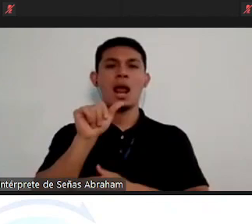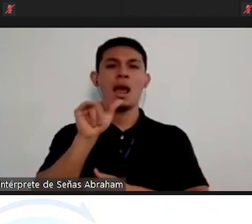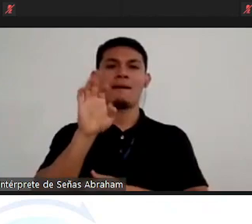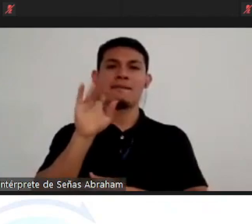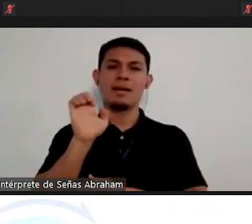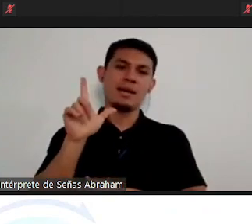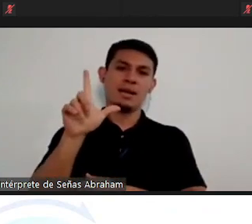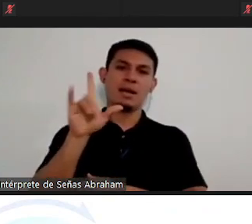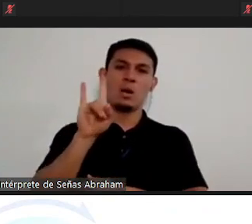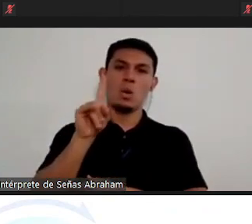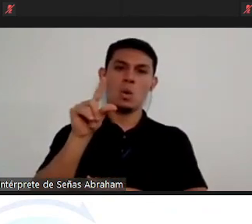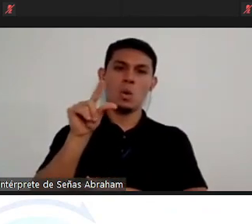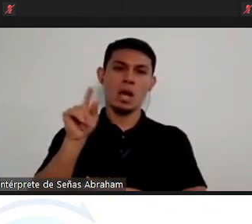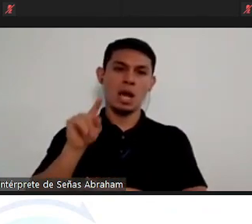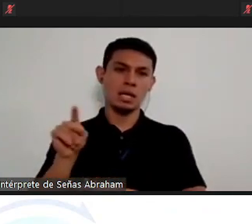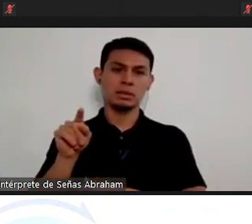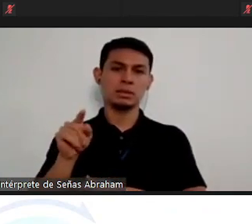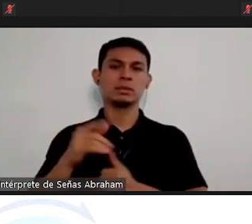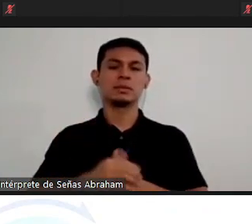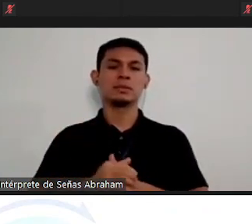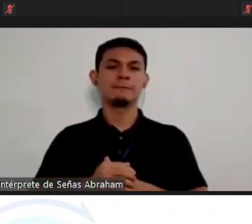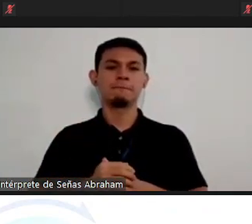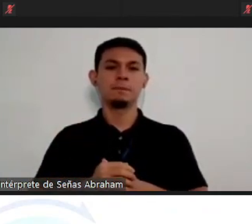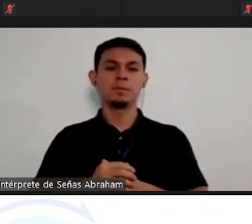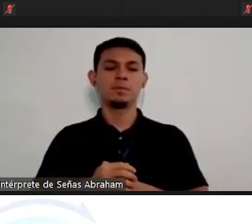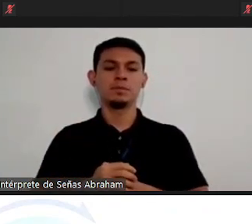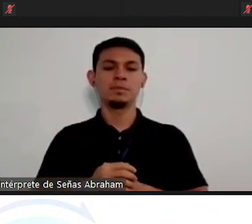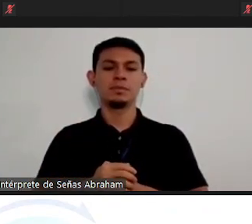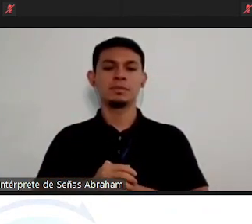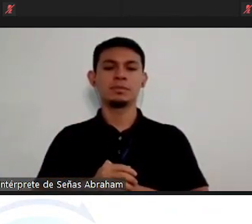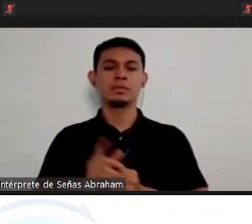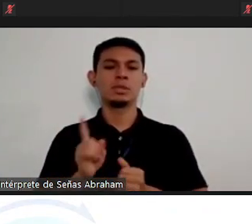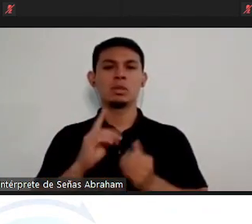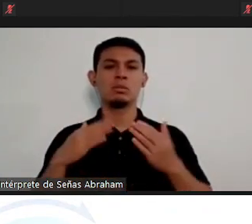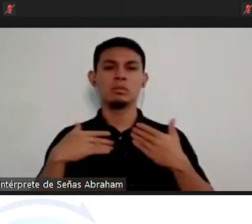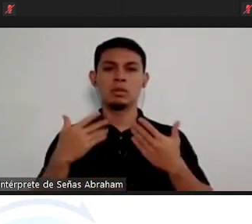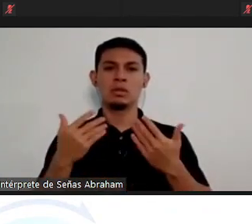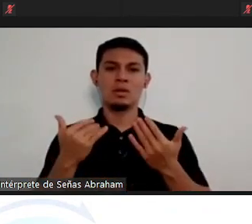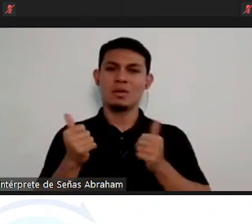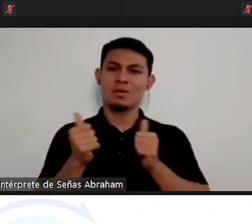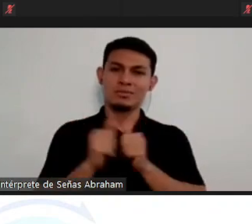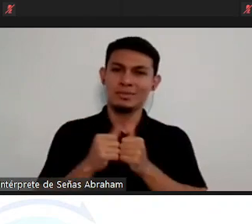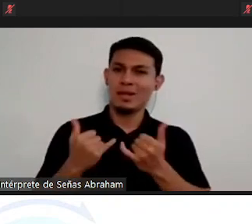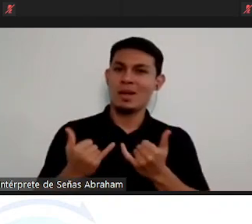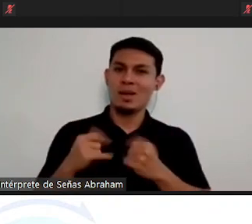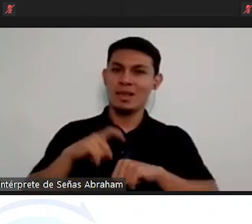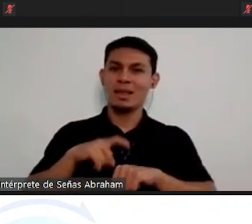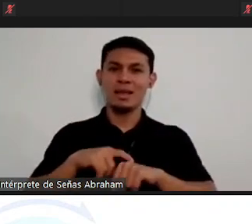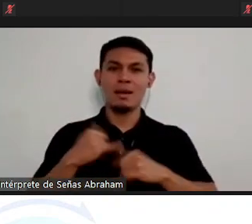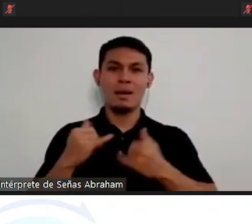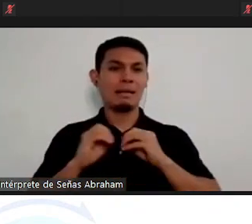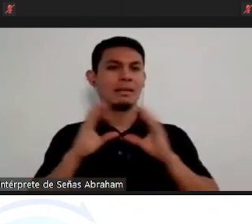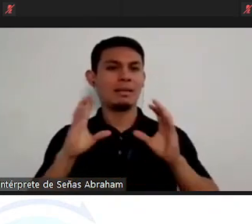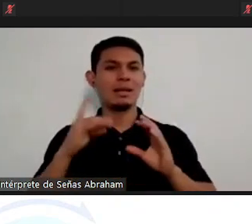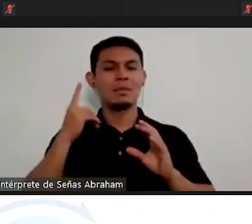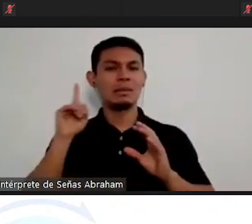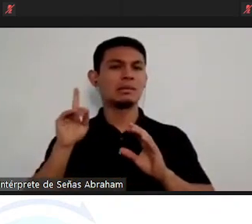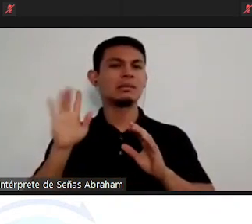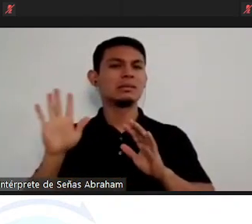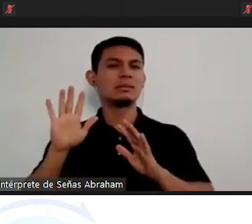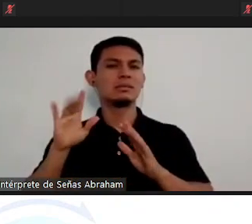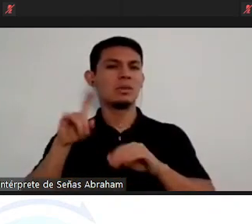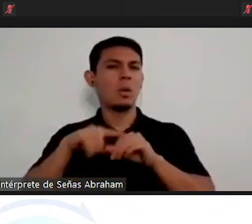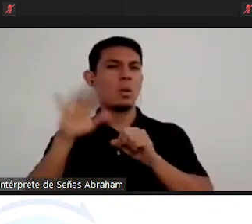giving the warmest welcome to uh from rafael gaza that unfortunately was not able to be with